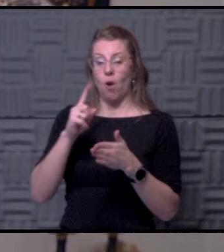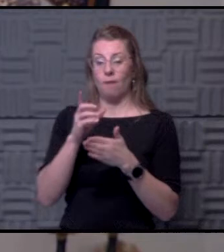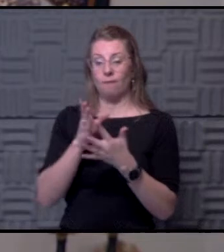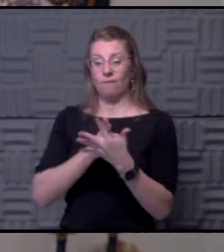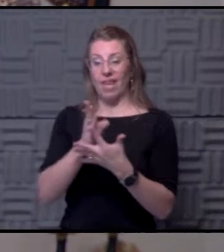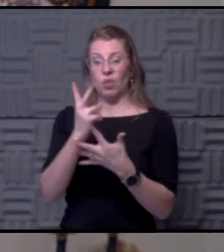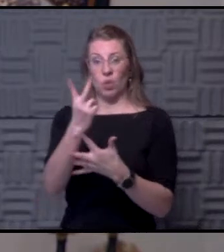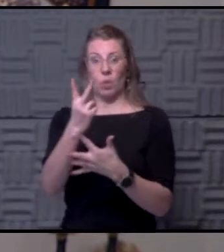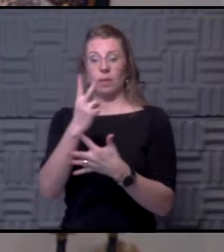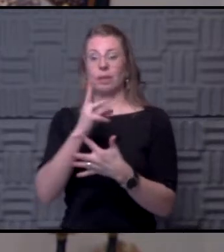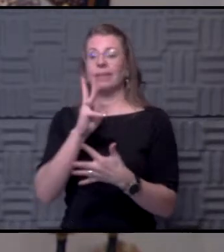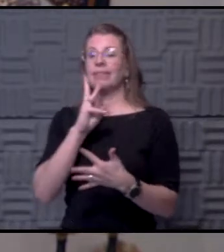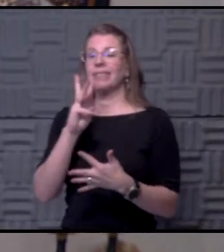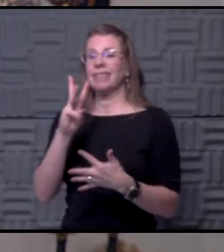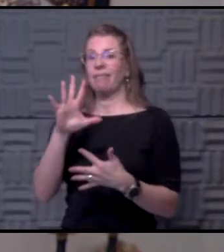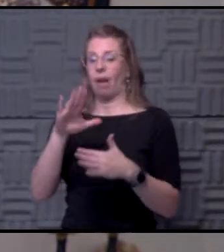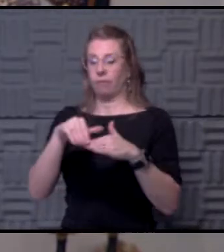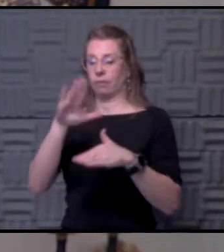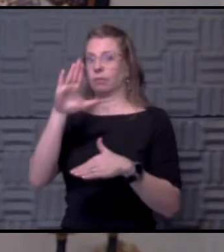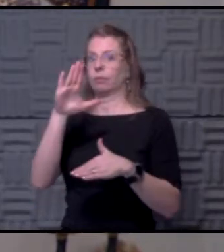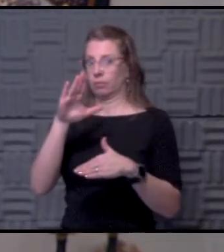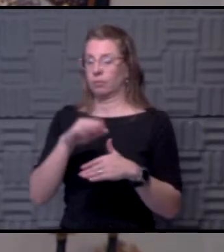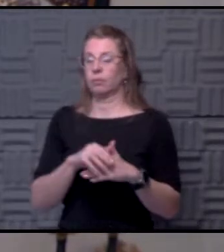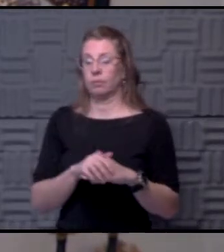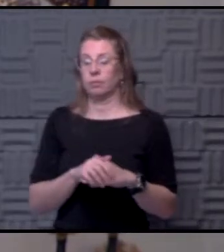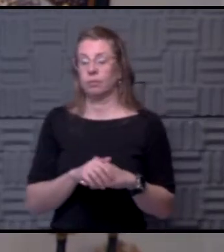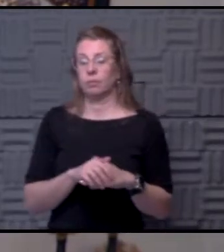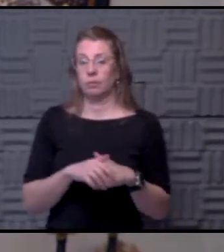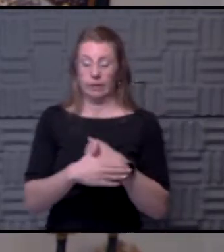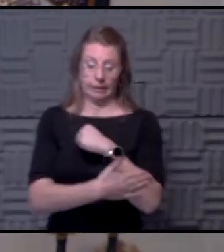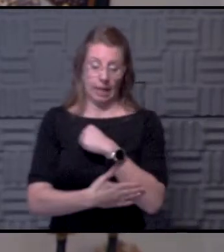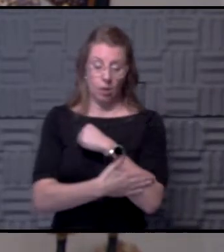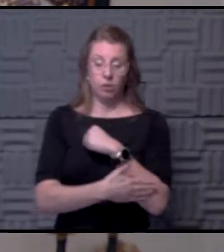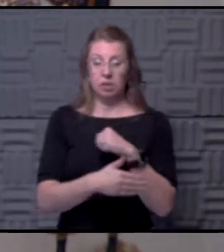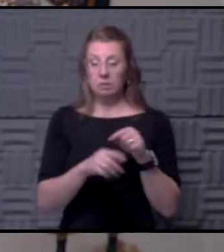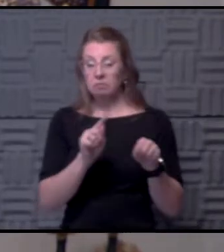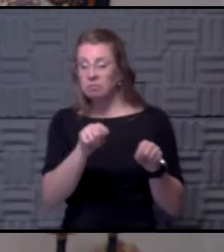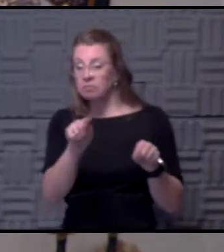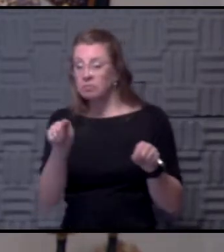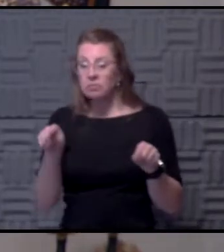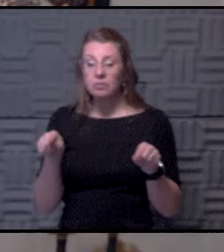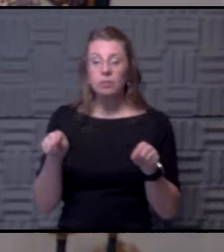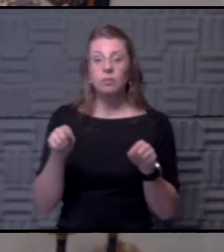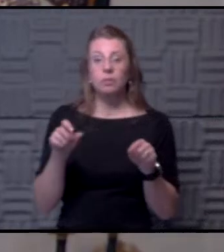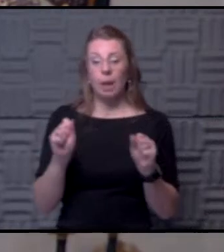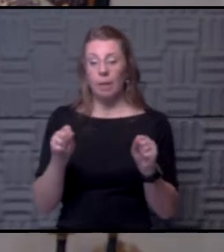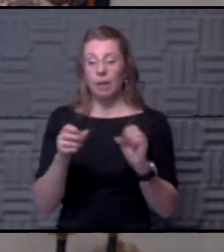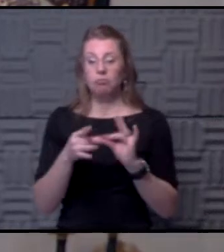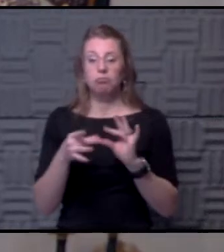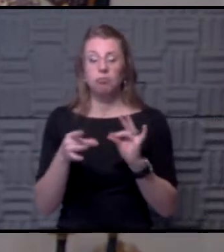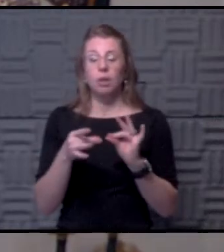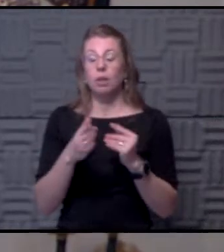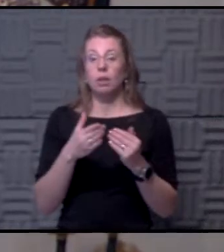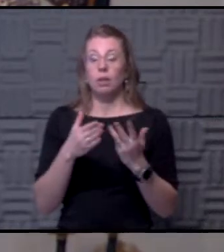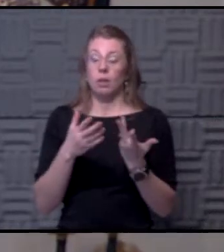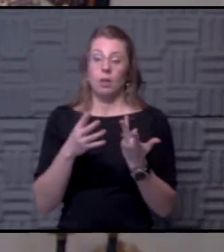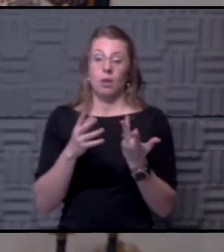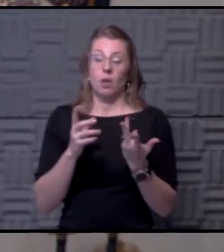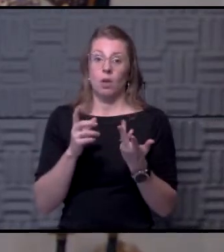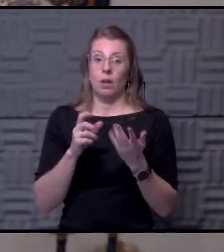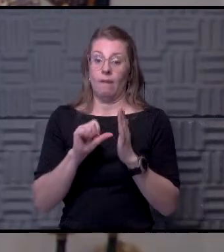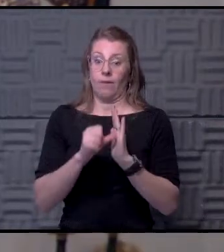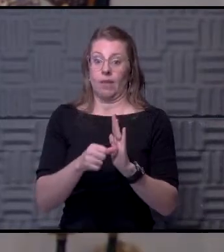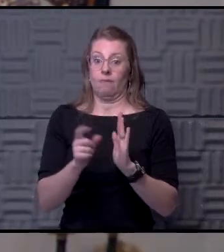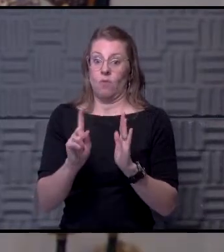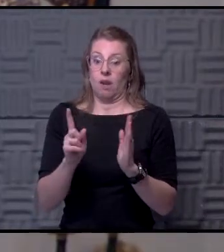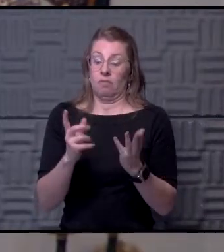65 and above. And again, within counties, they have the ability to say, and it's all a matter of where you want to put the emphasis.